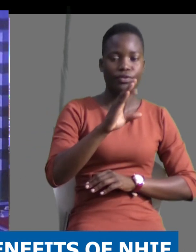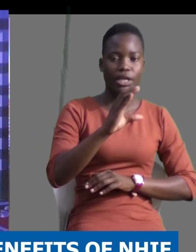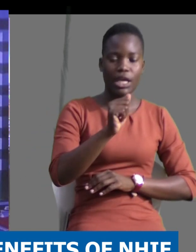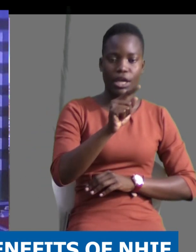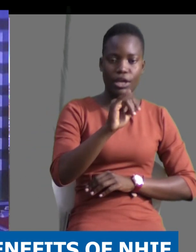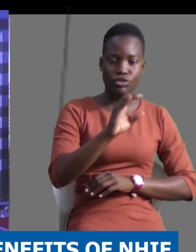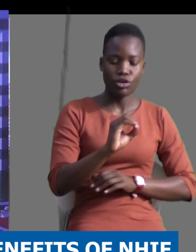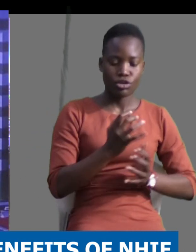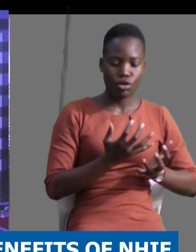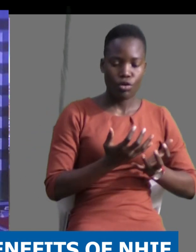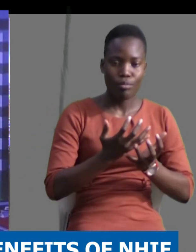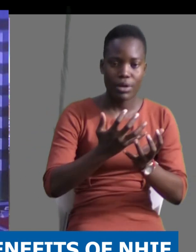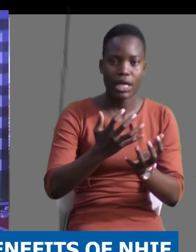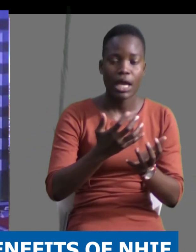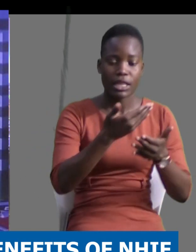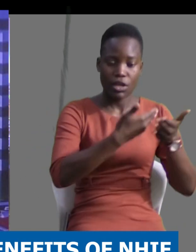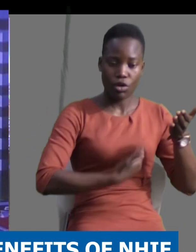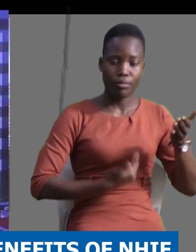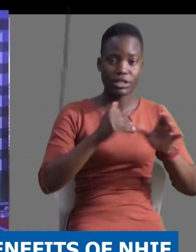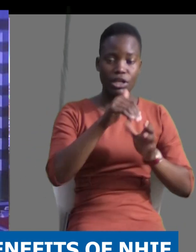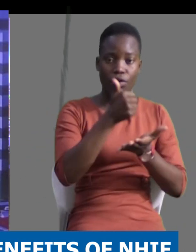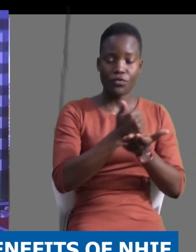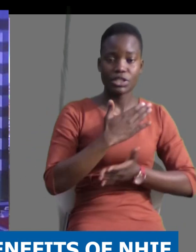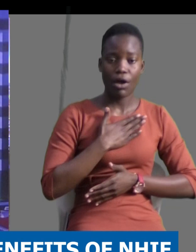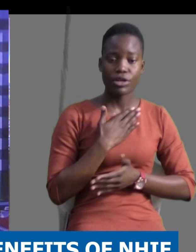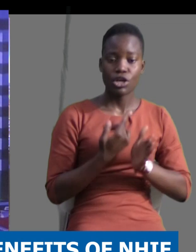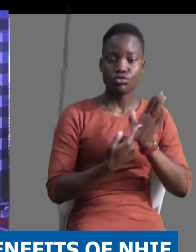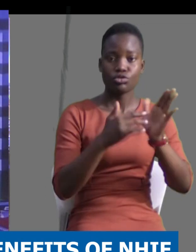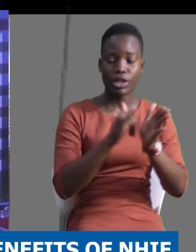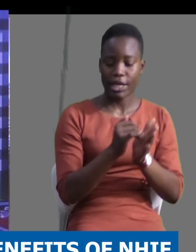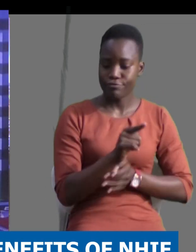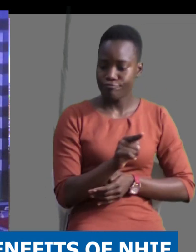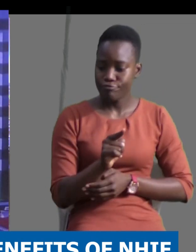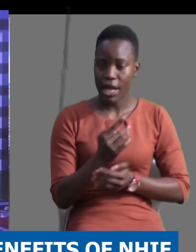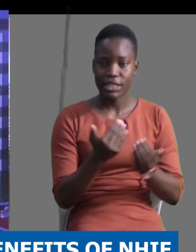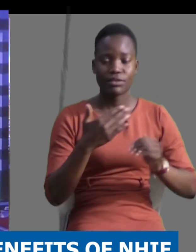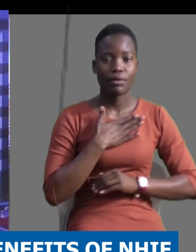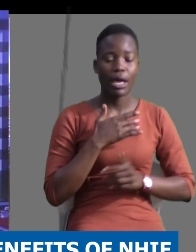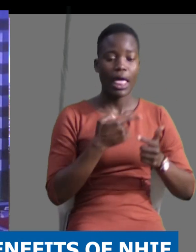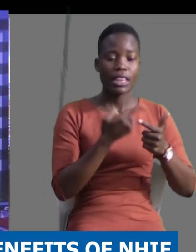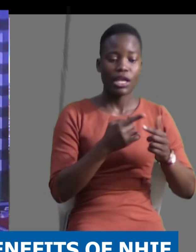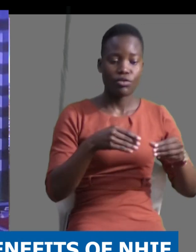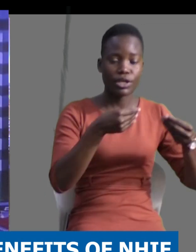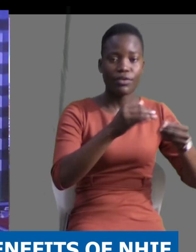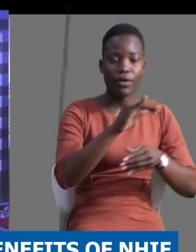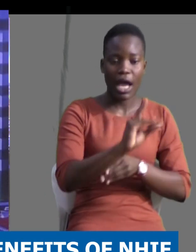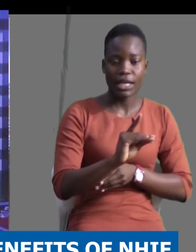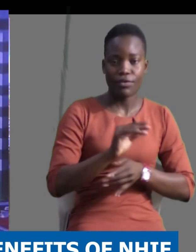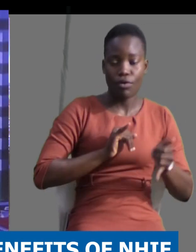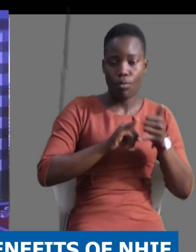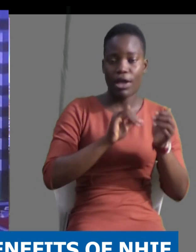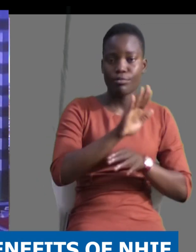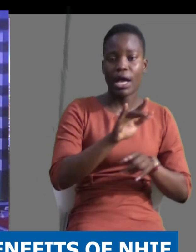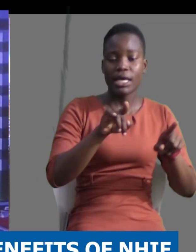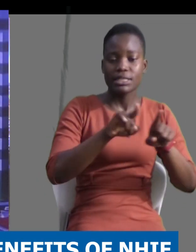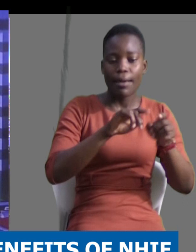you just come with these documents to our offices to verify that these are your children. Then you bring the ID card for the spouse.